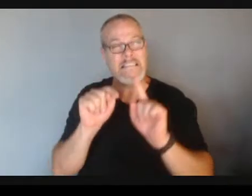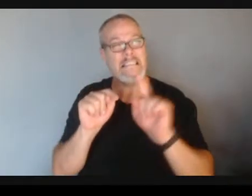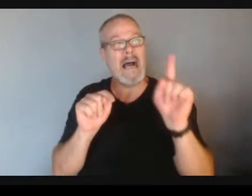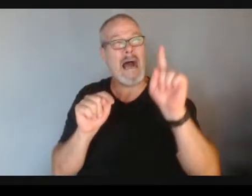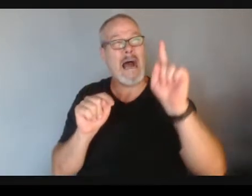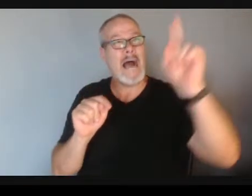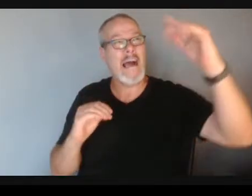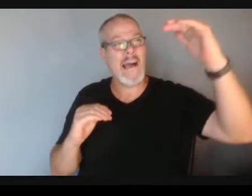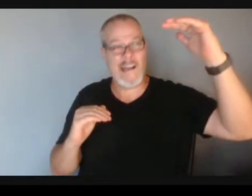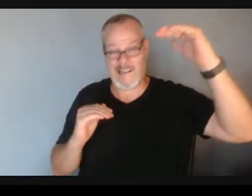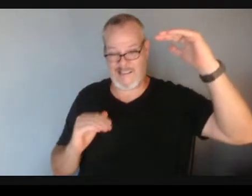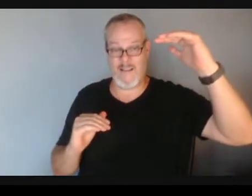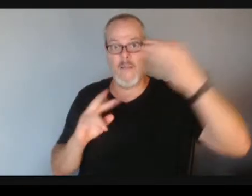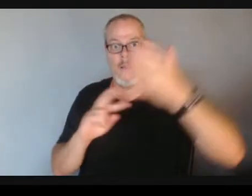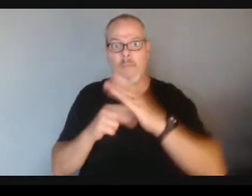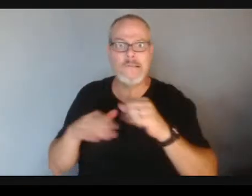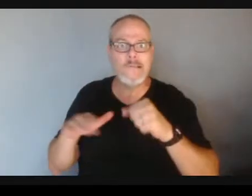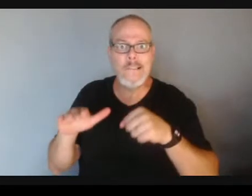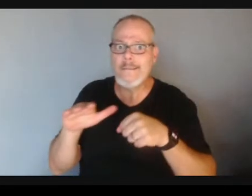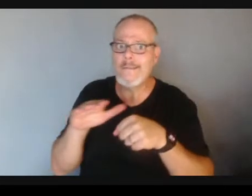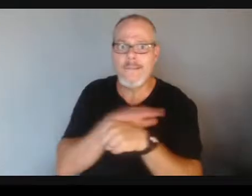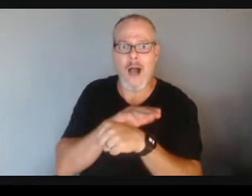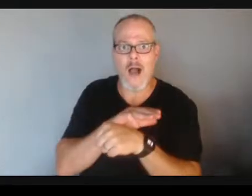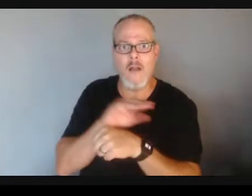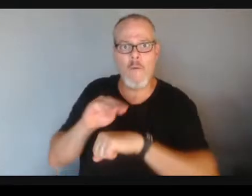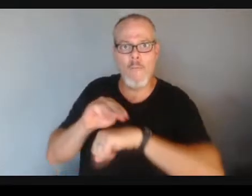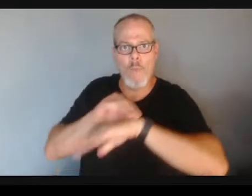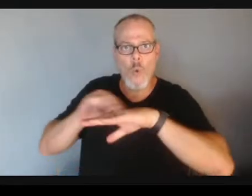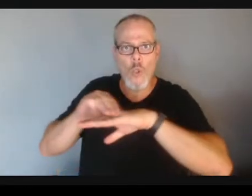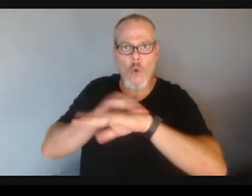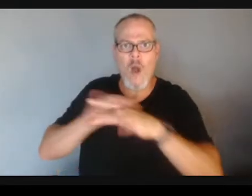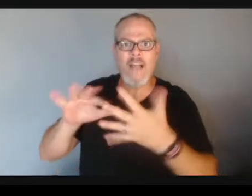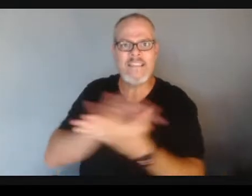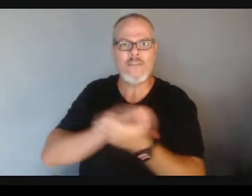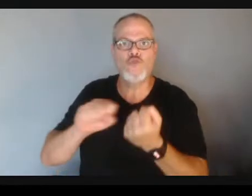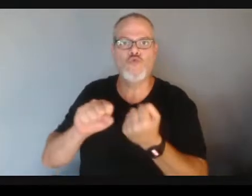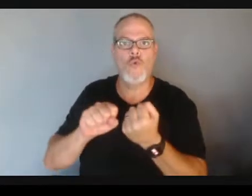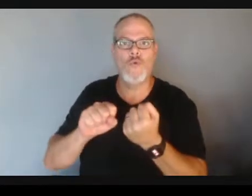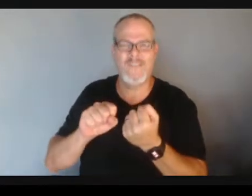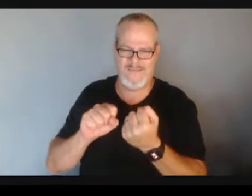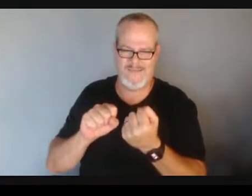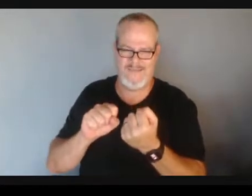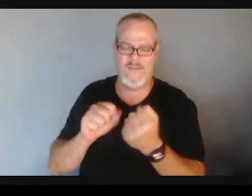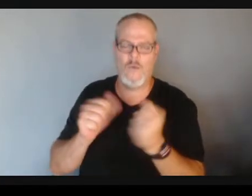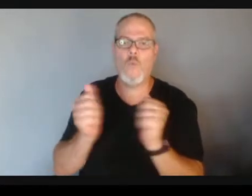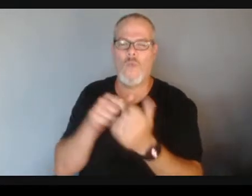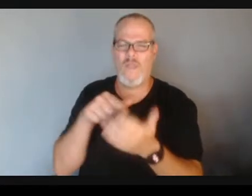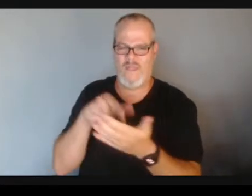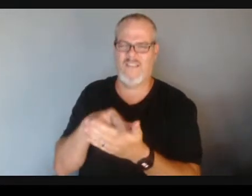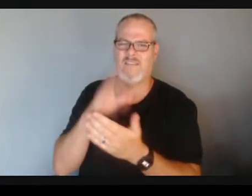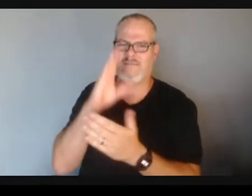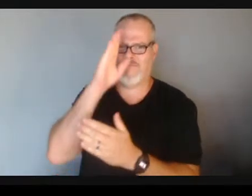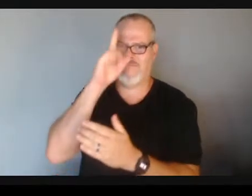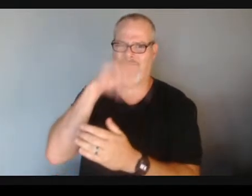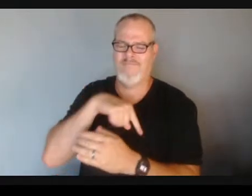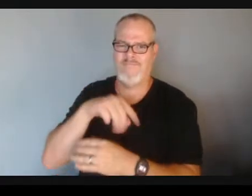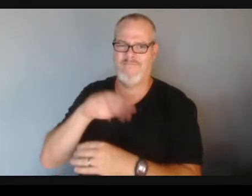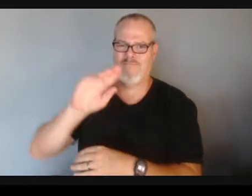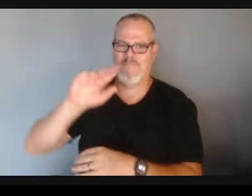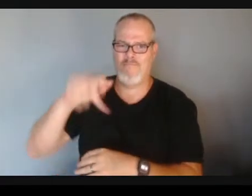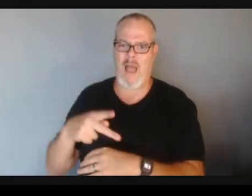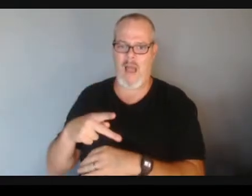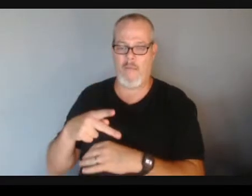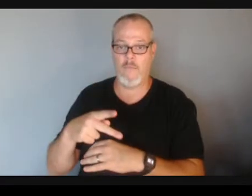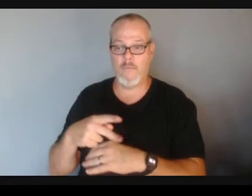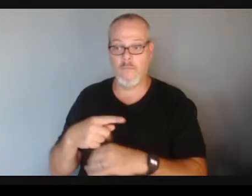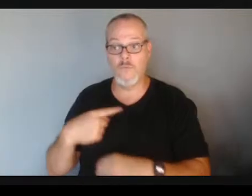Yeah. The entire, all of Molokai is destroyed type of thing in this scenario. So we saw